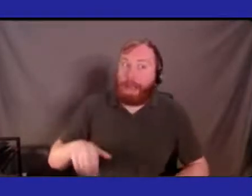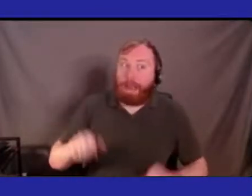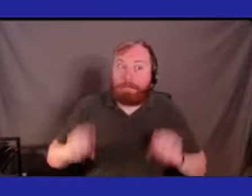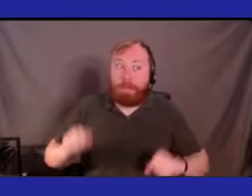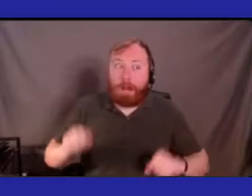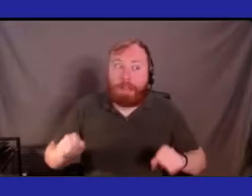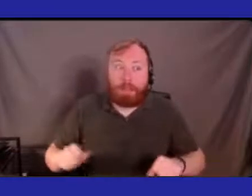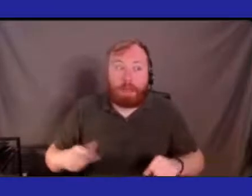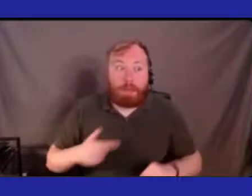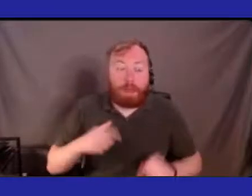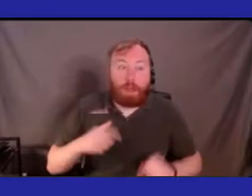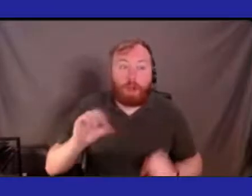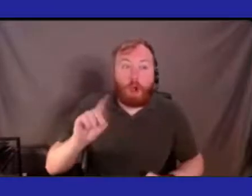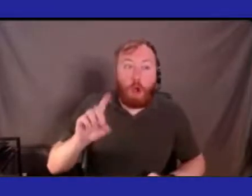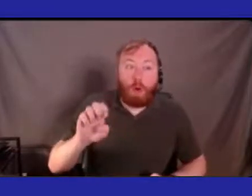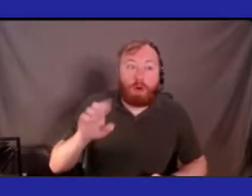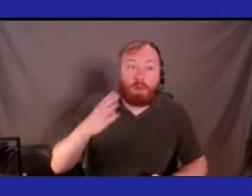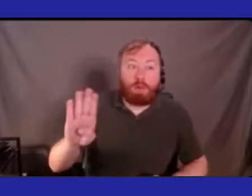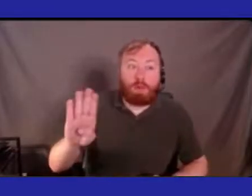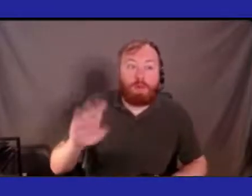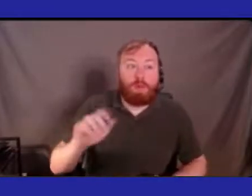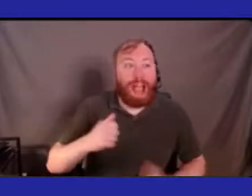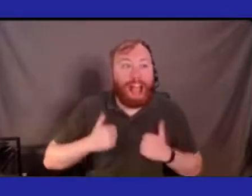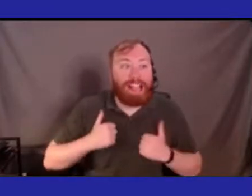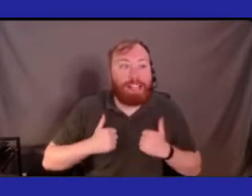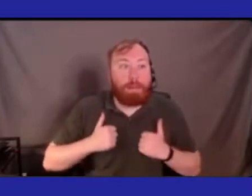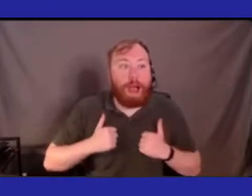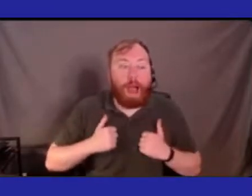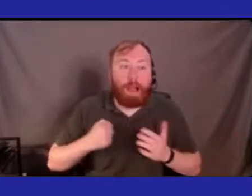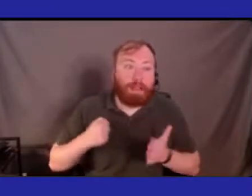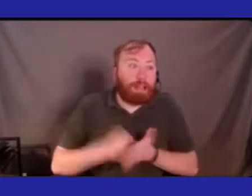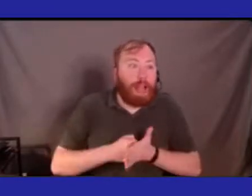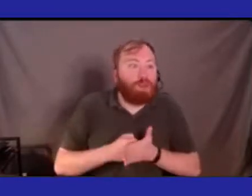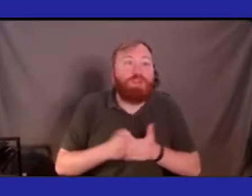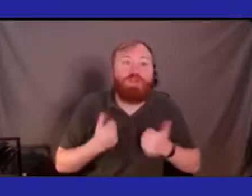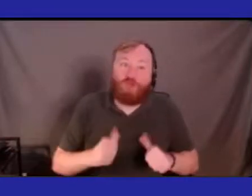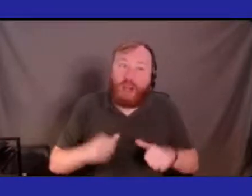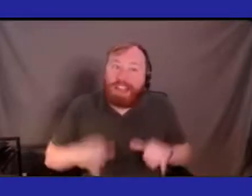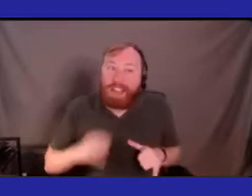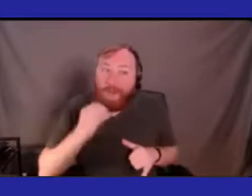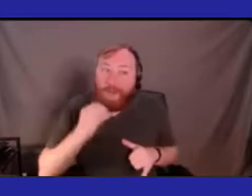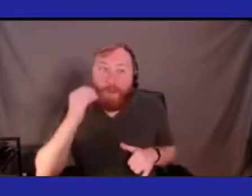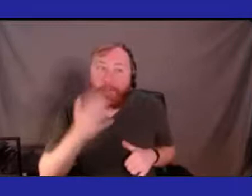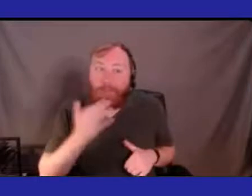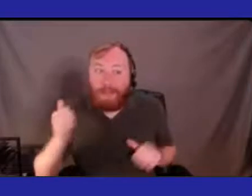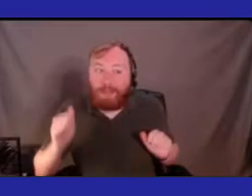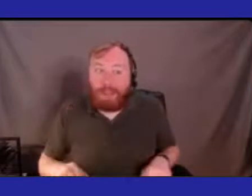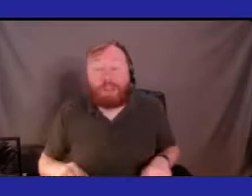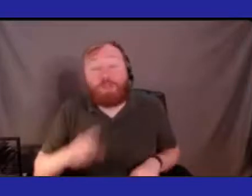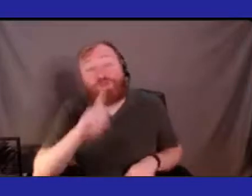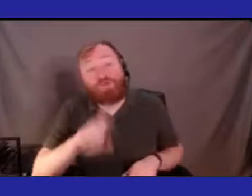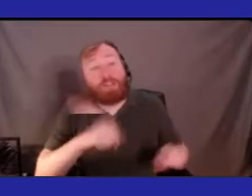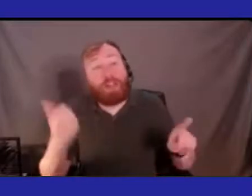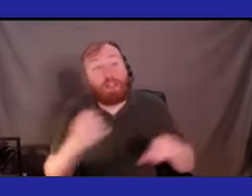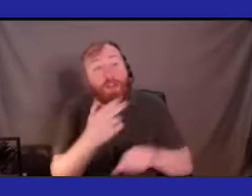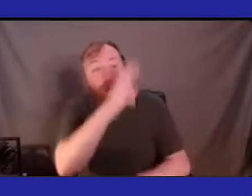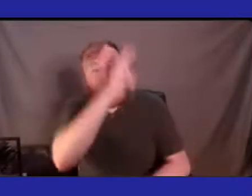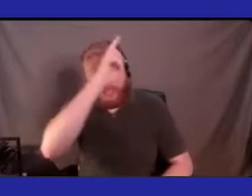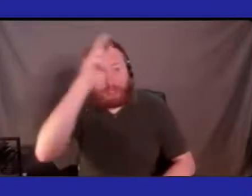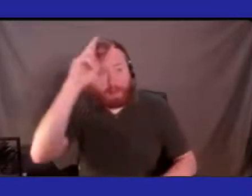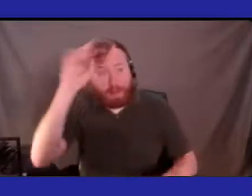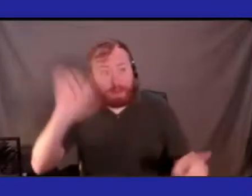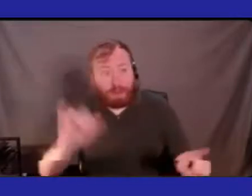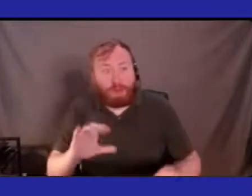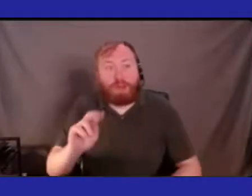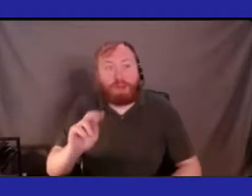cold blue asthma attack. So we do everything we can to keep me home. It's also true of all the other hospitals, but Coney's the hospital I have my child and